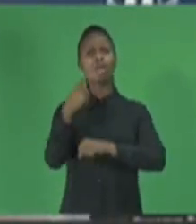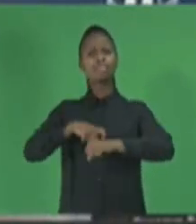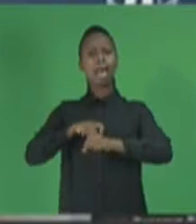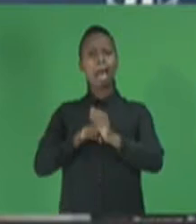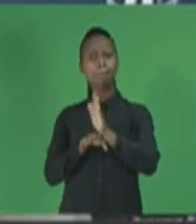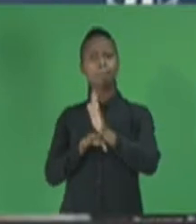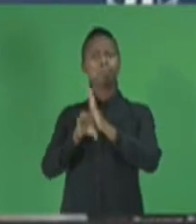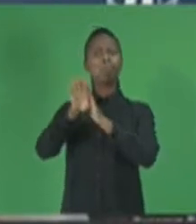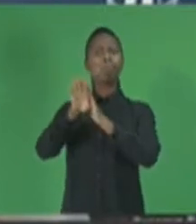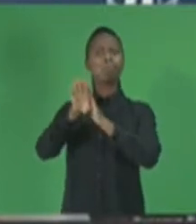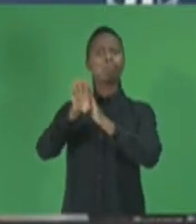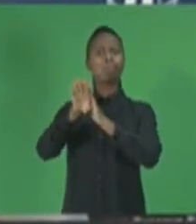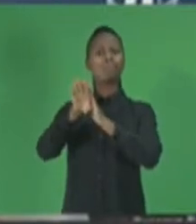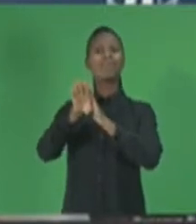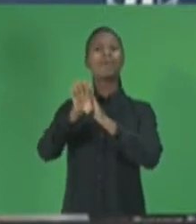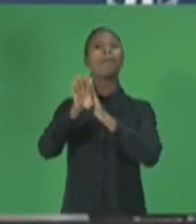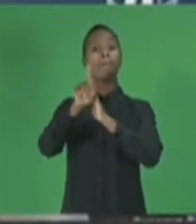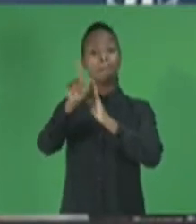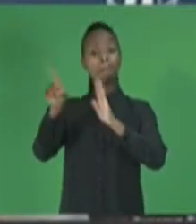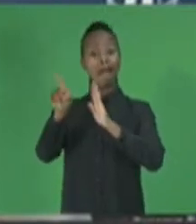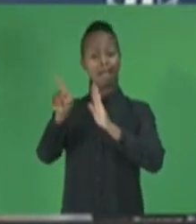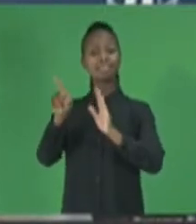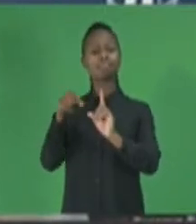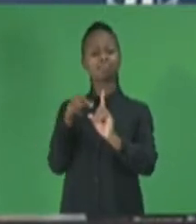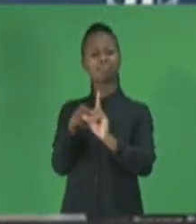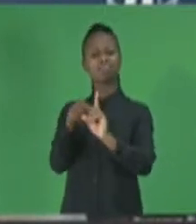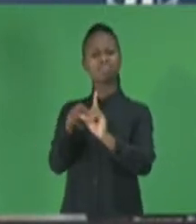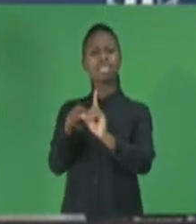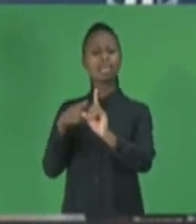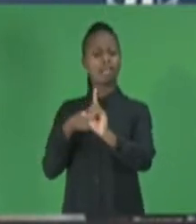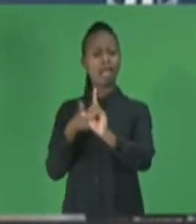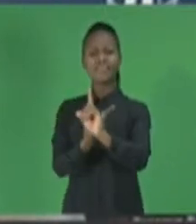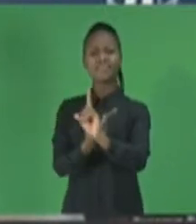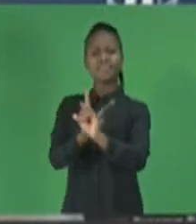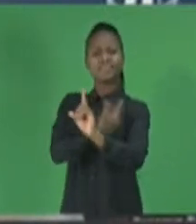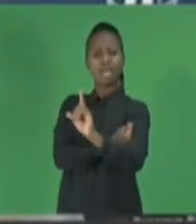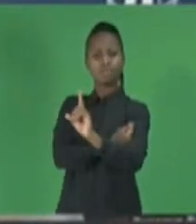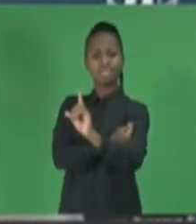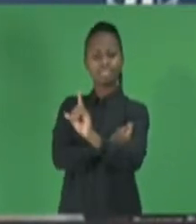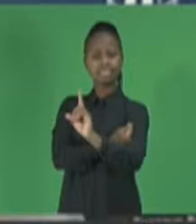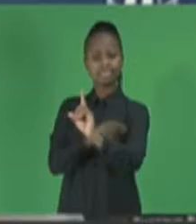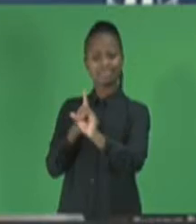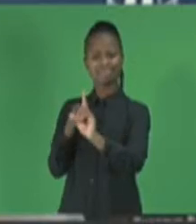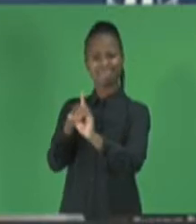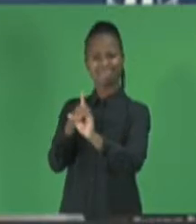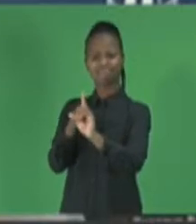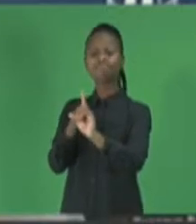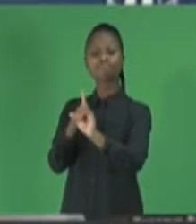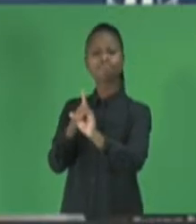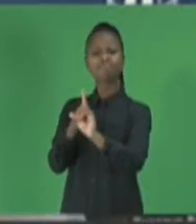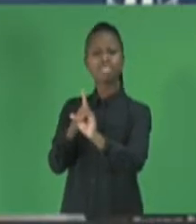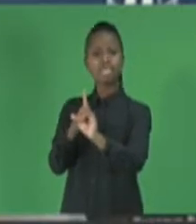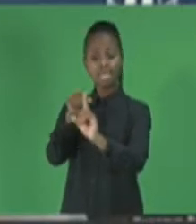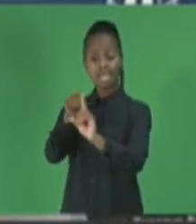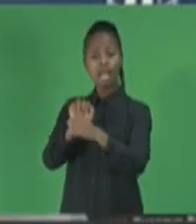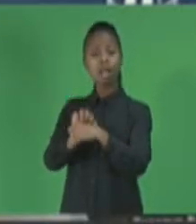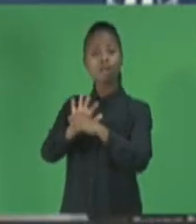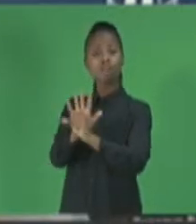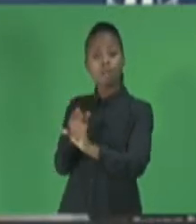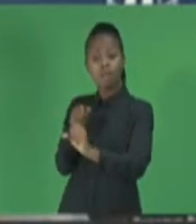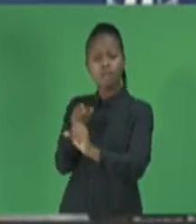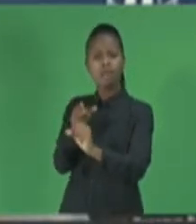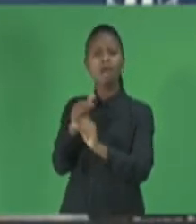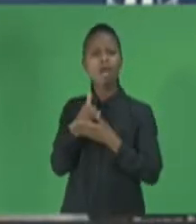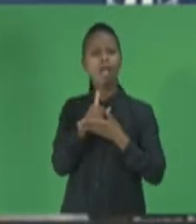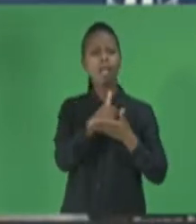Africa. The virus, however, is only one of a series of current risks to the economic recovery